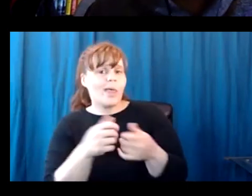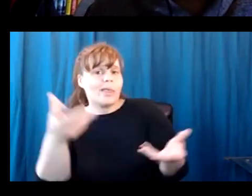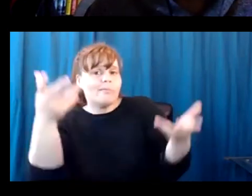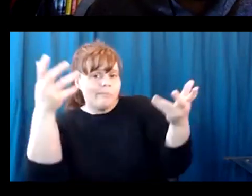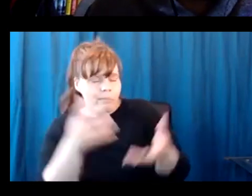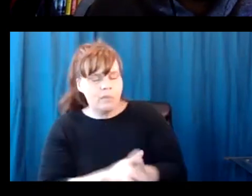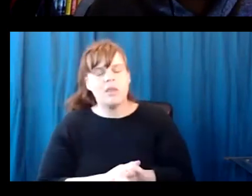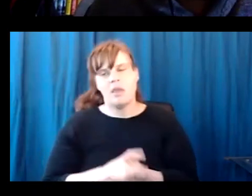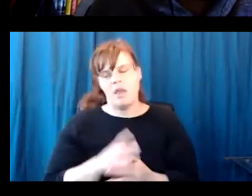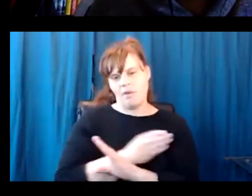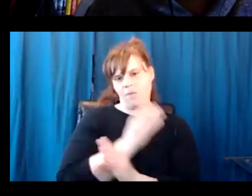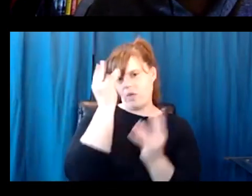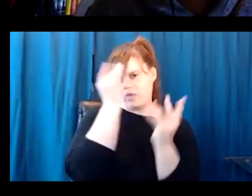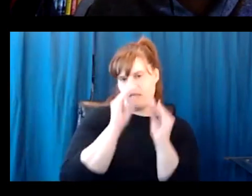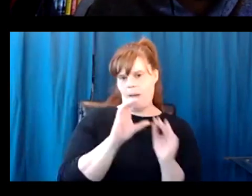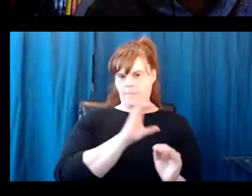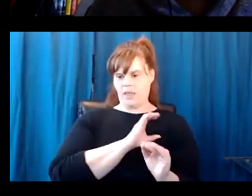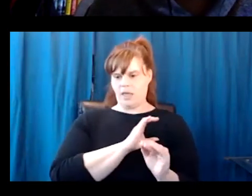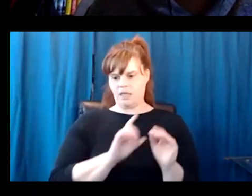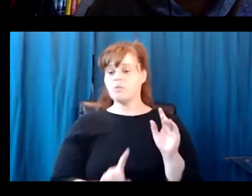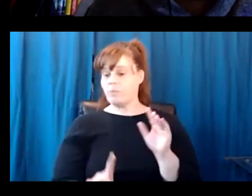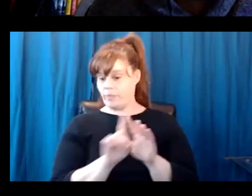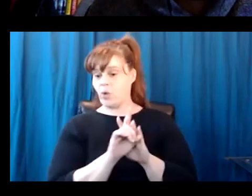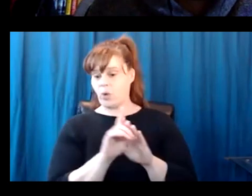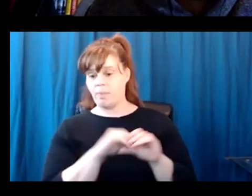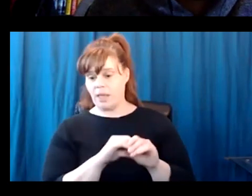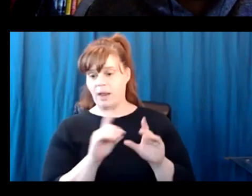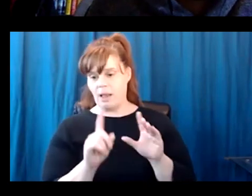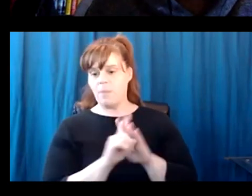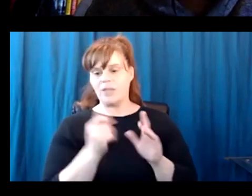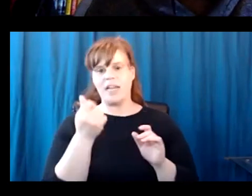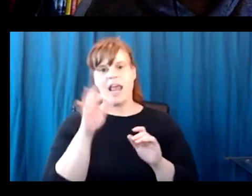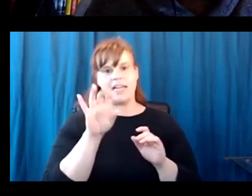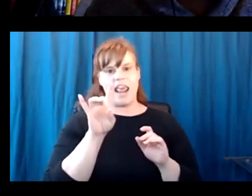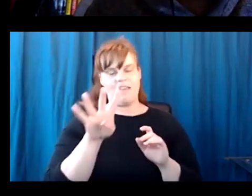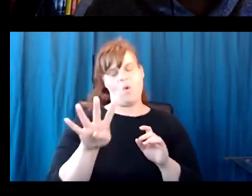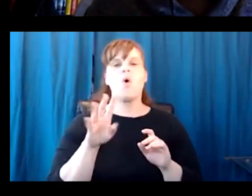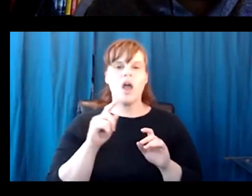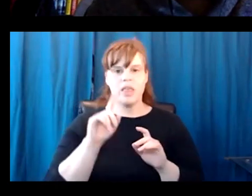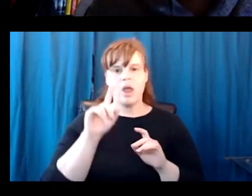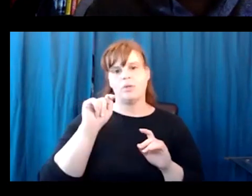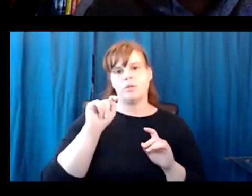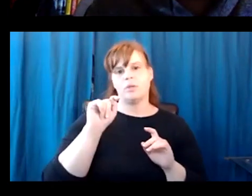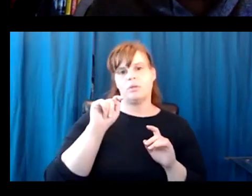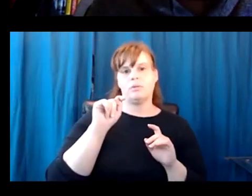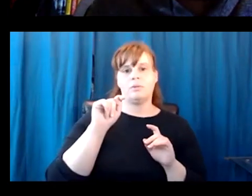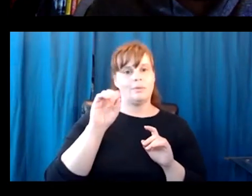Before the thought police made their appearance in Orwell's 1984, there was the Tokubetsu Koto